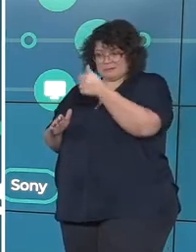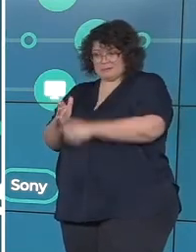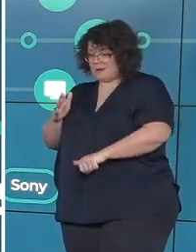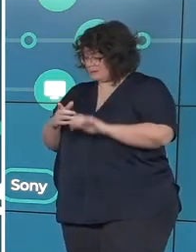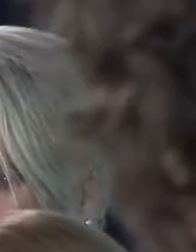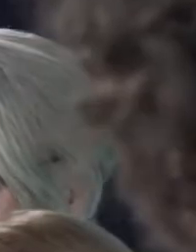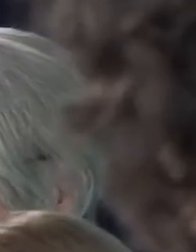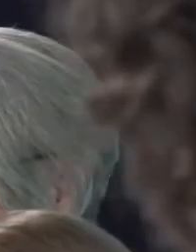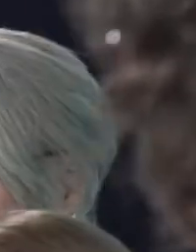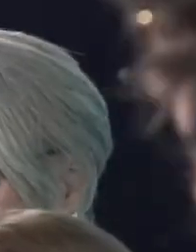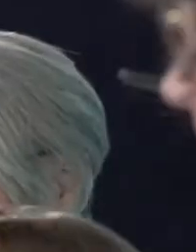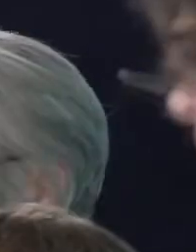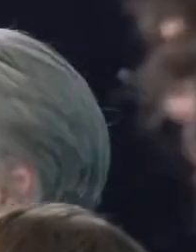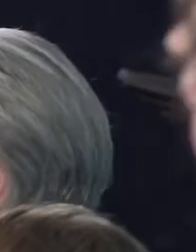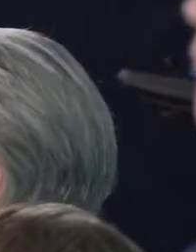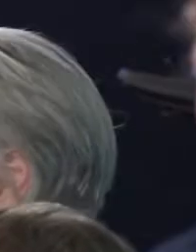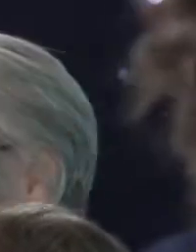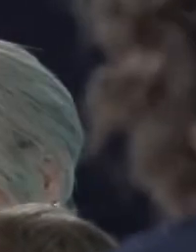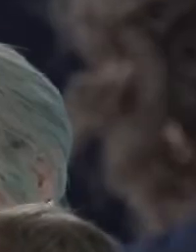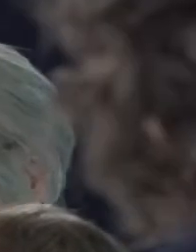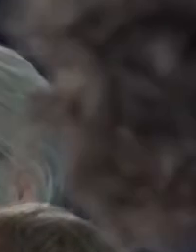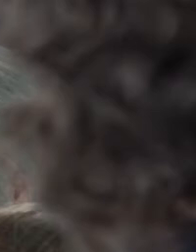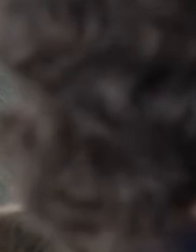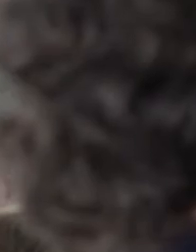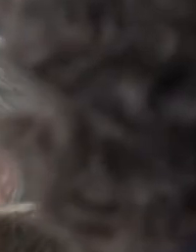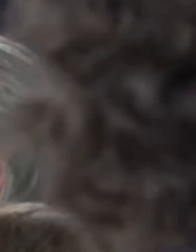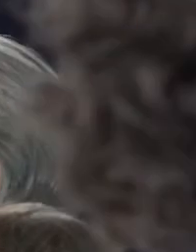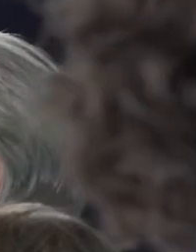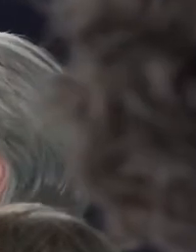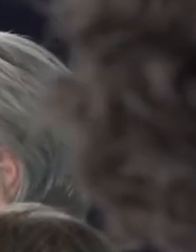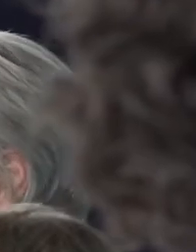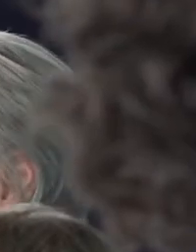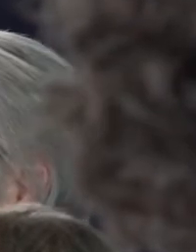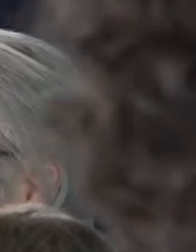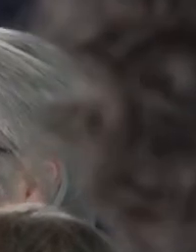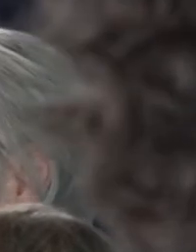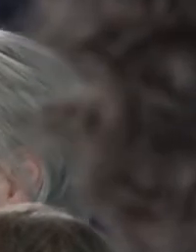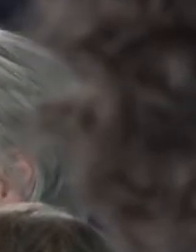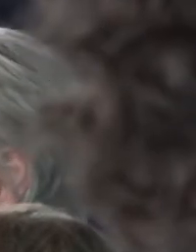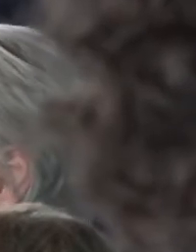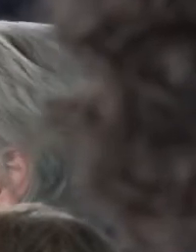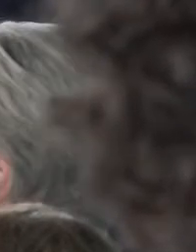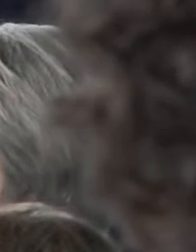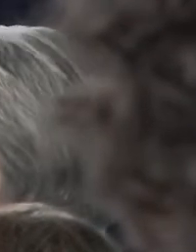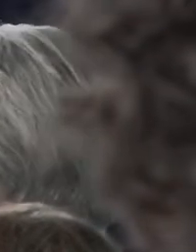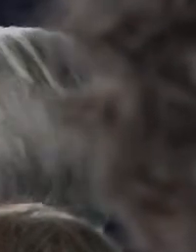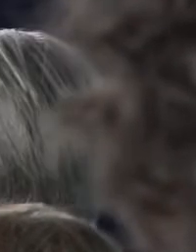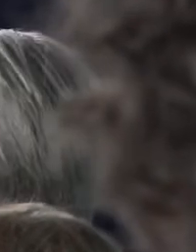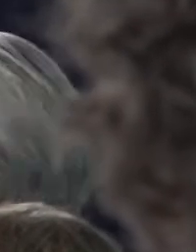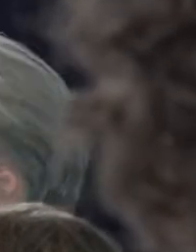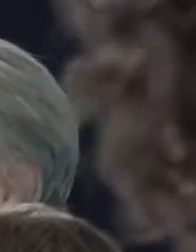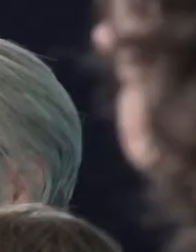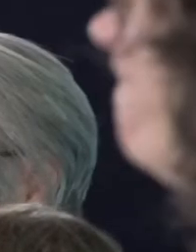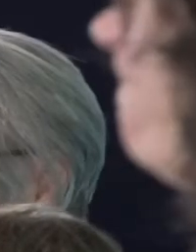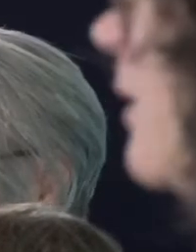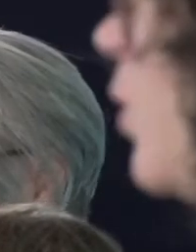all our stuff. Yeah. We're not quite as far that in our journey, but what we have that CHAMPS program. We've had one for